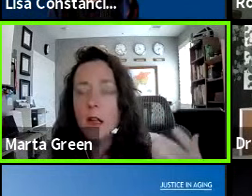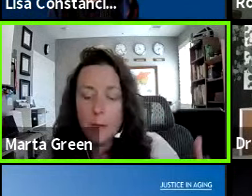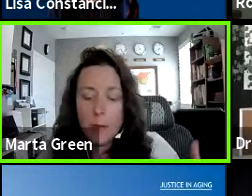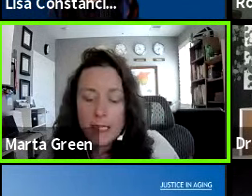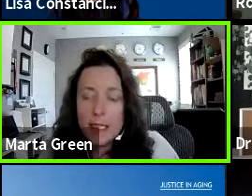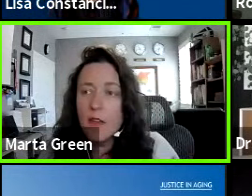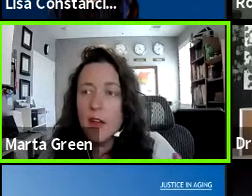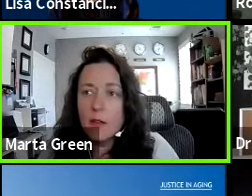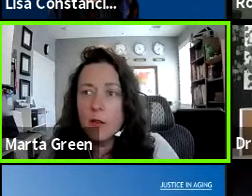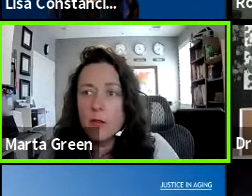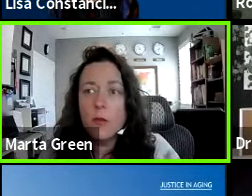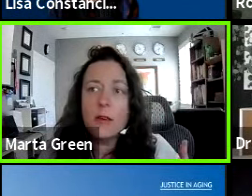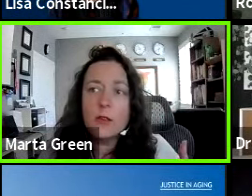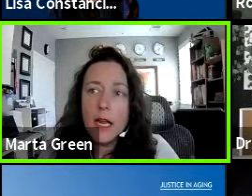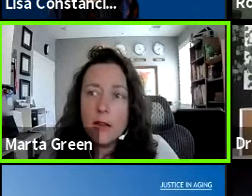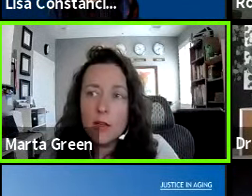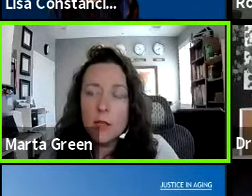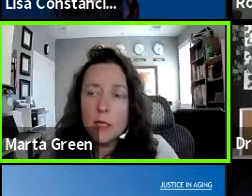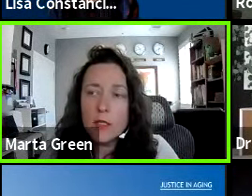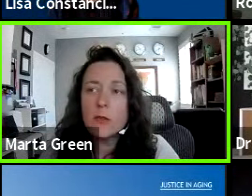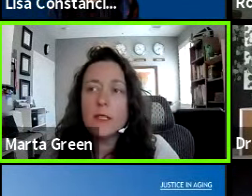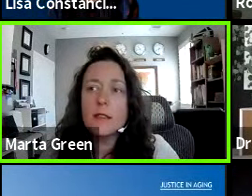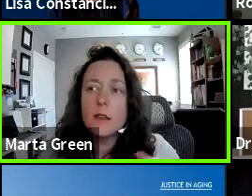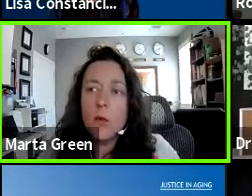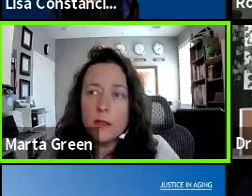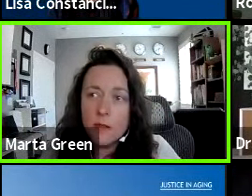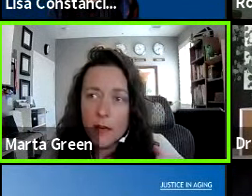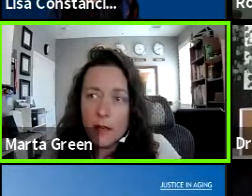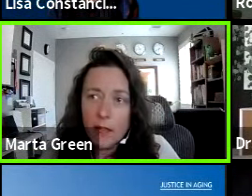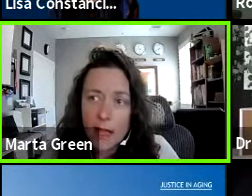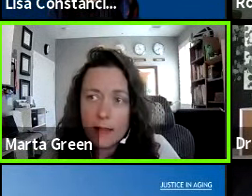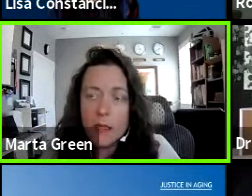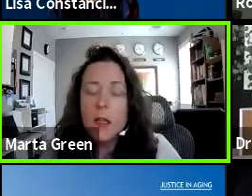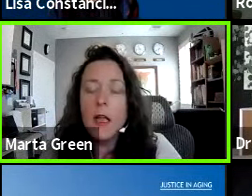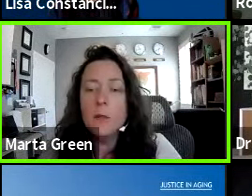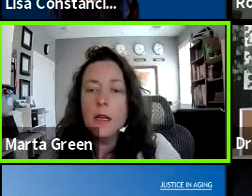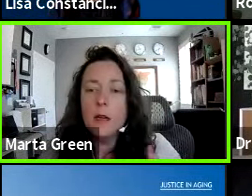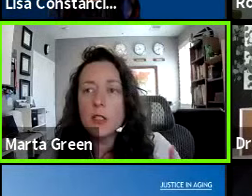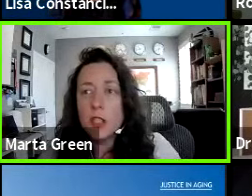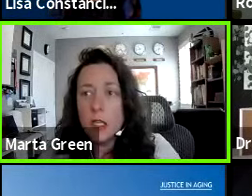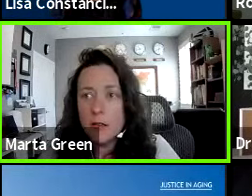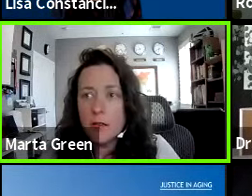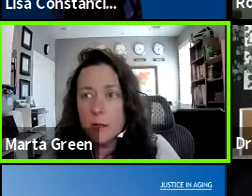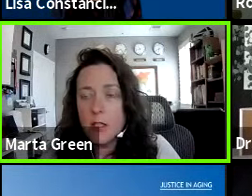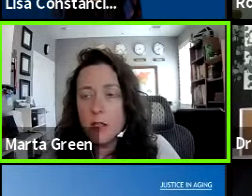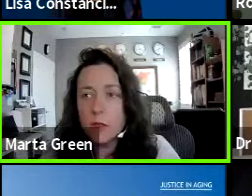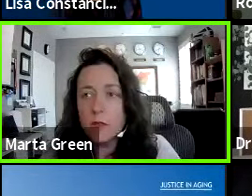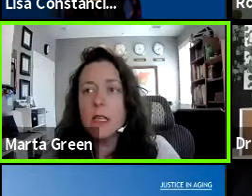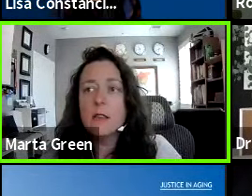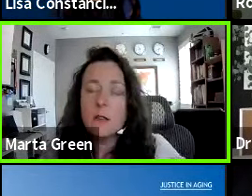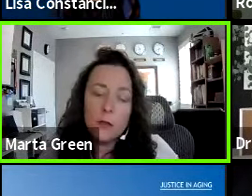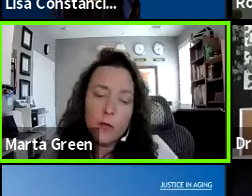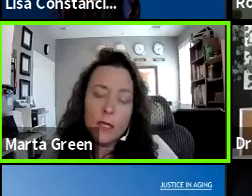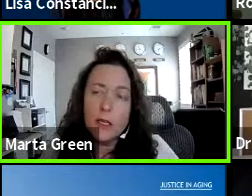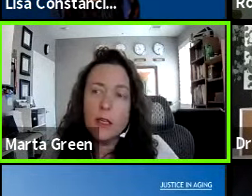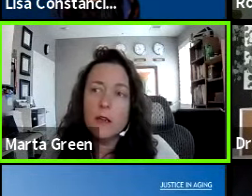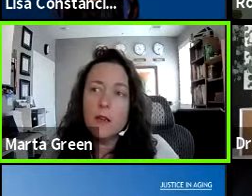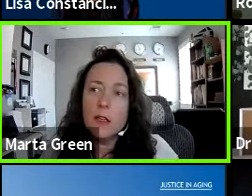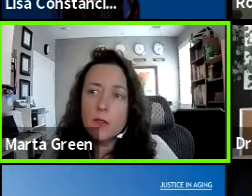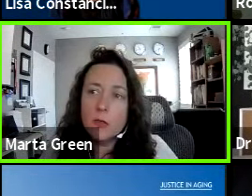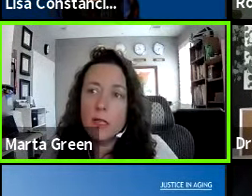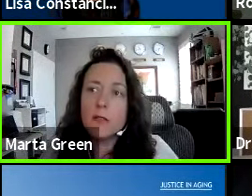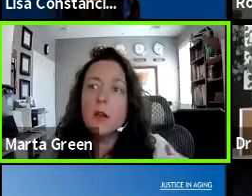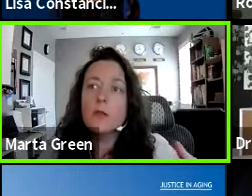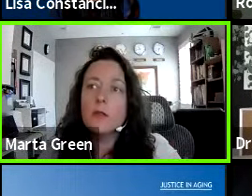by identifying those who actually have occupational risk and quantifying that and being able to share information with the state, and so that we can